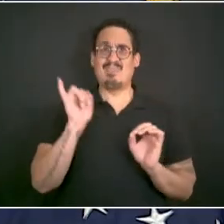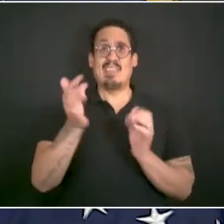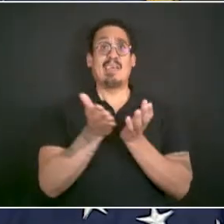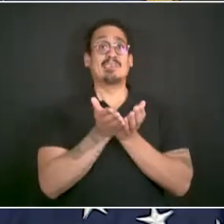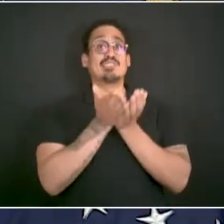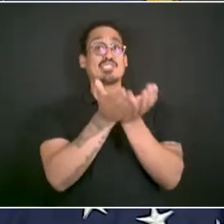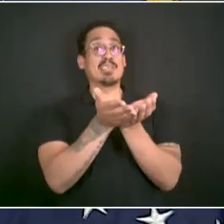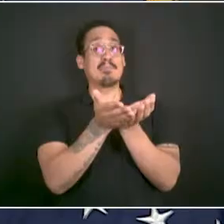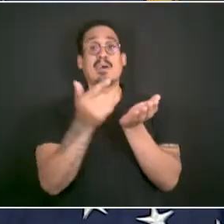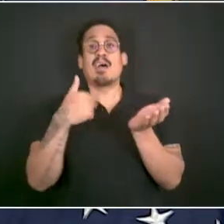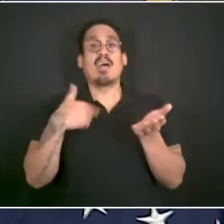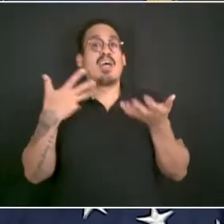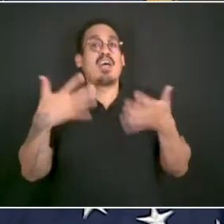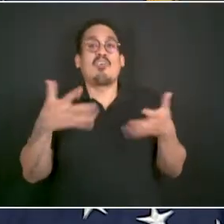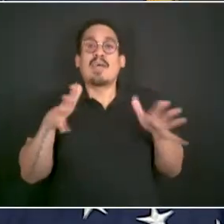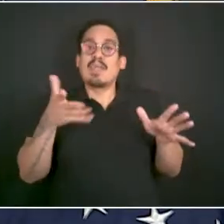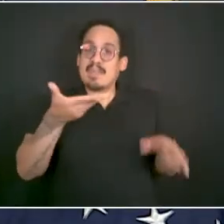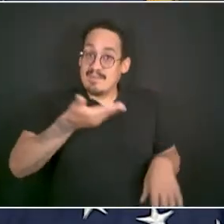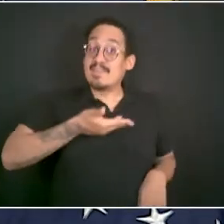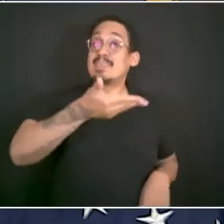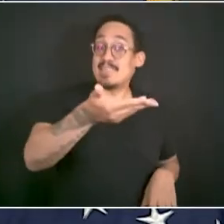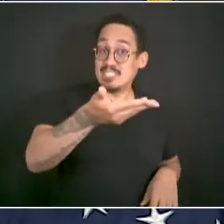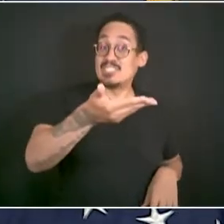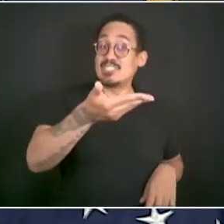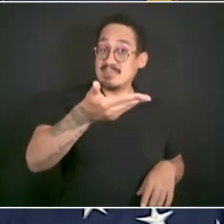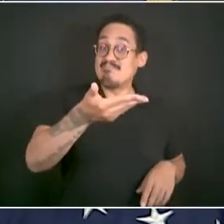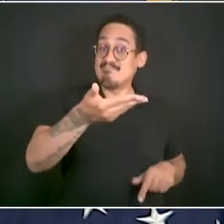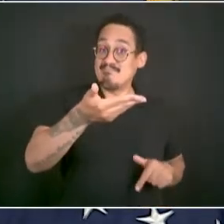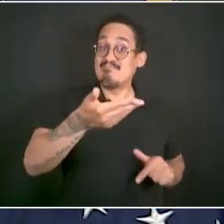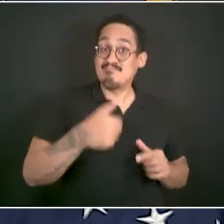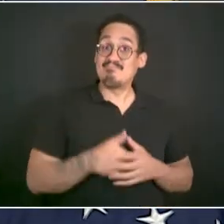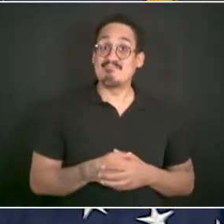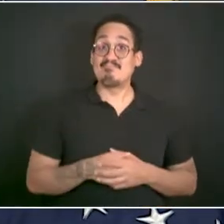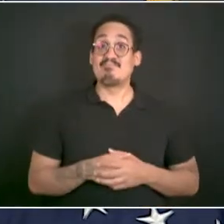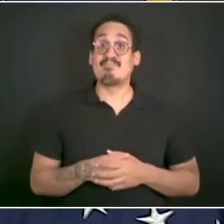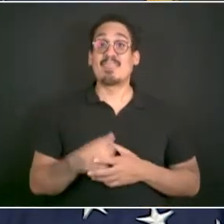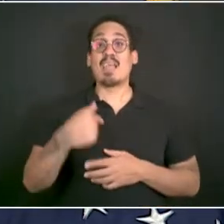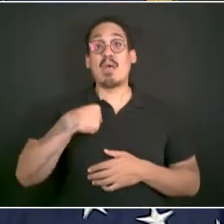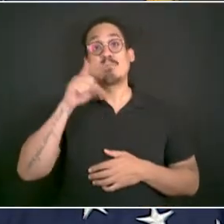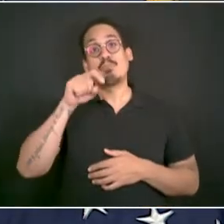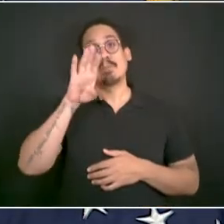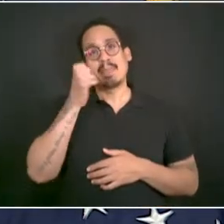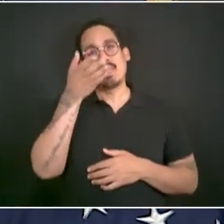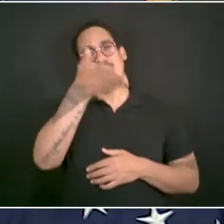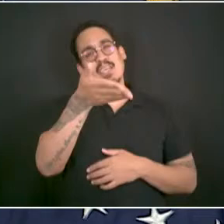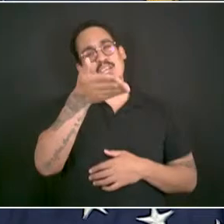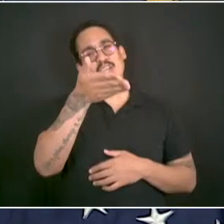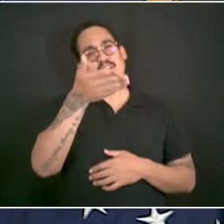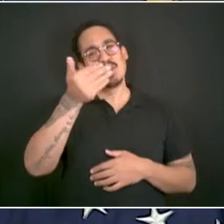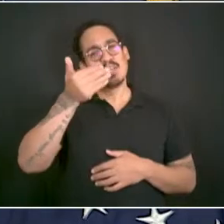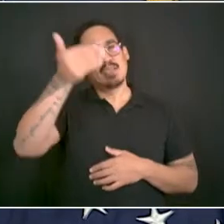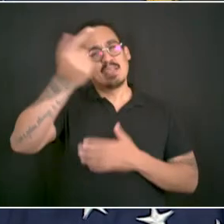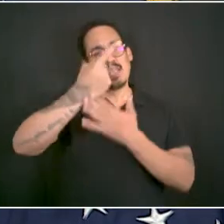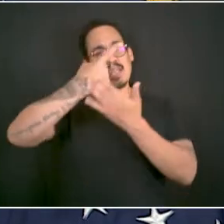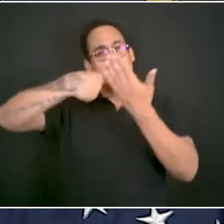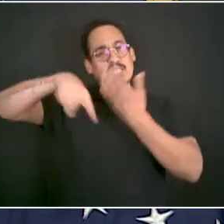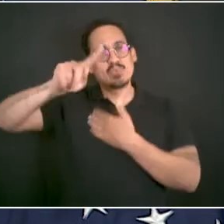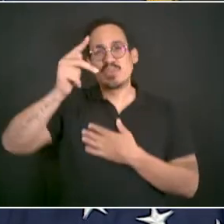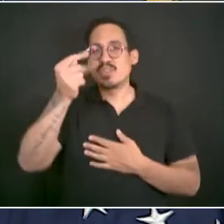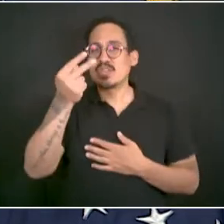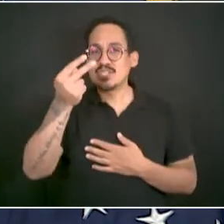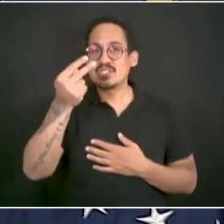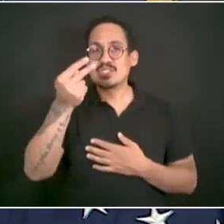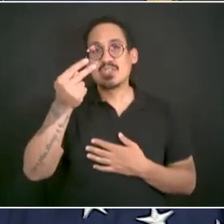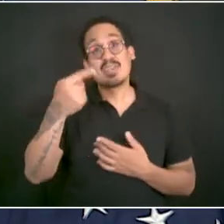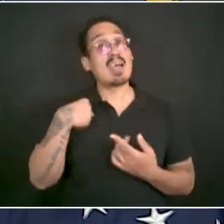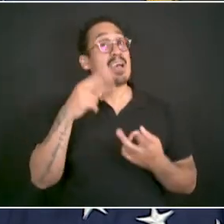me to come on for, I think, early in that week. Was it Thursday? It was early in the week. And I was looking forward to doing